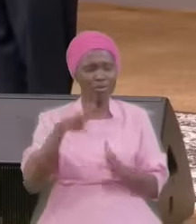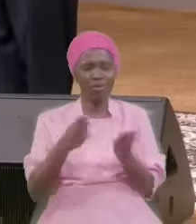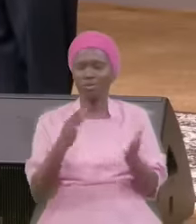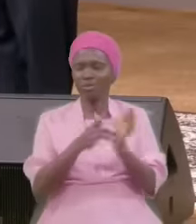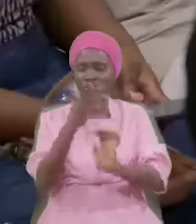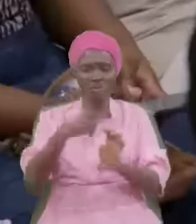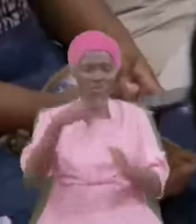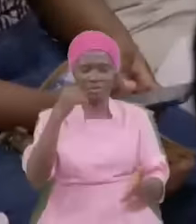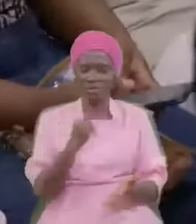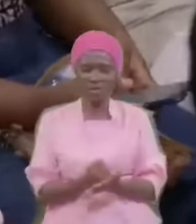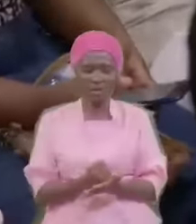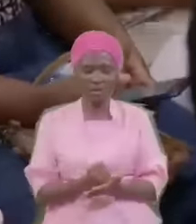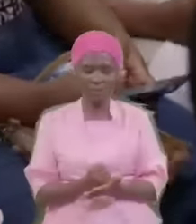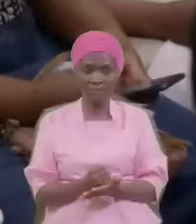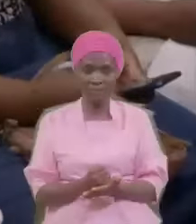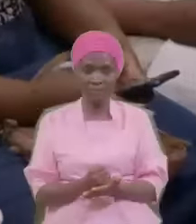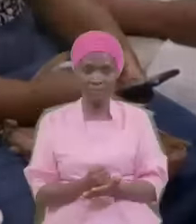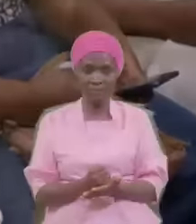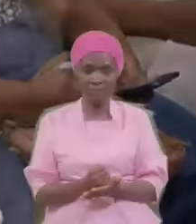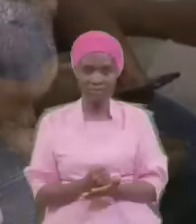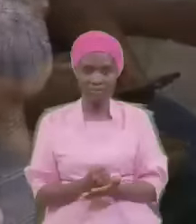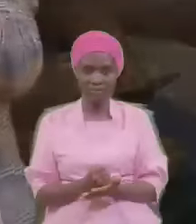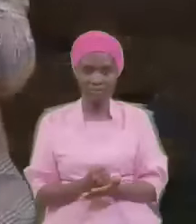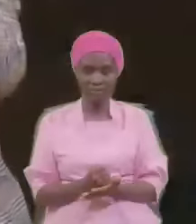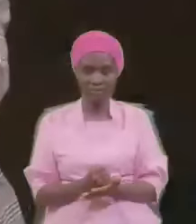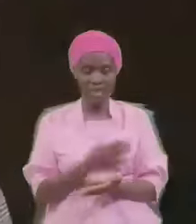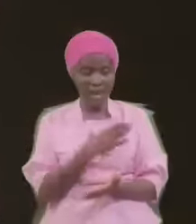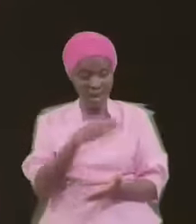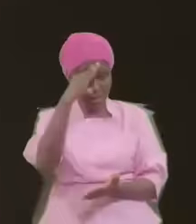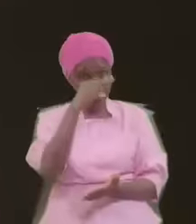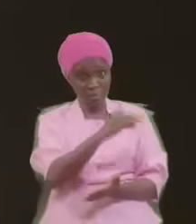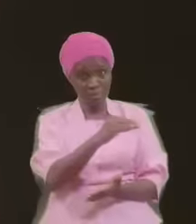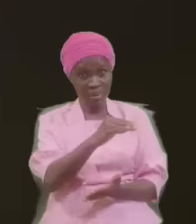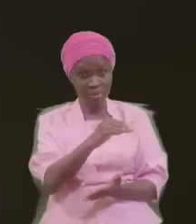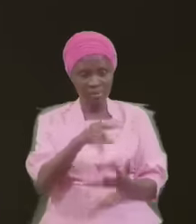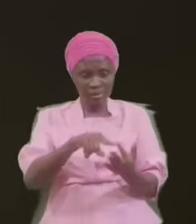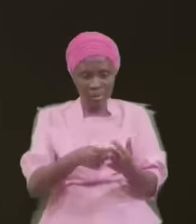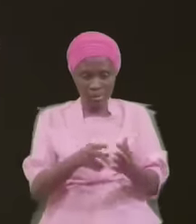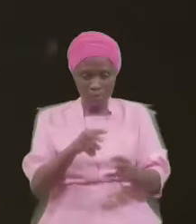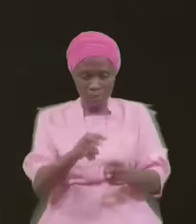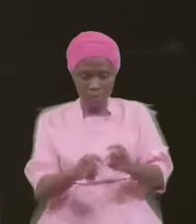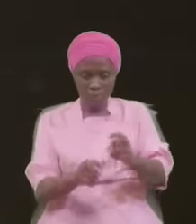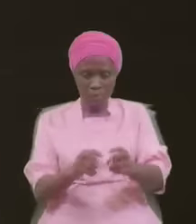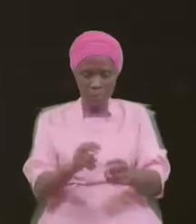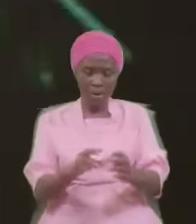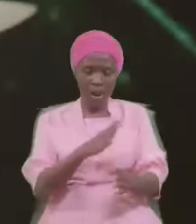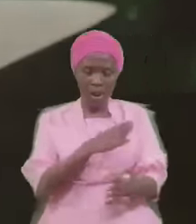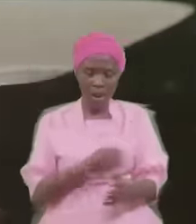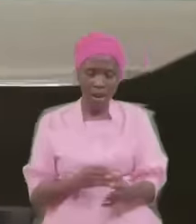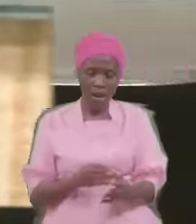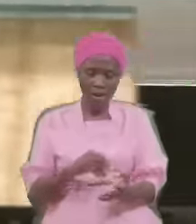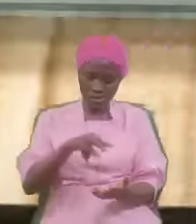Jesus' name. He lived and walked. I